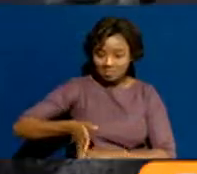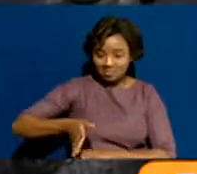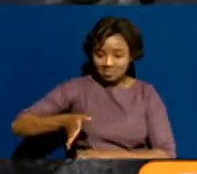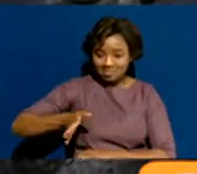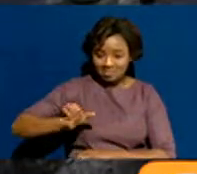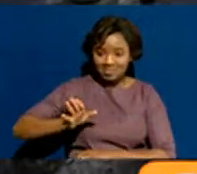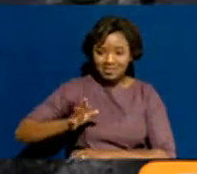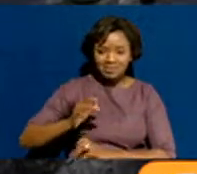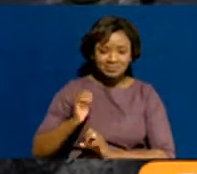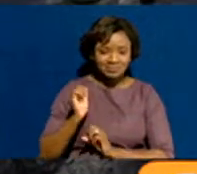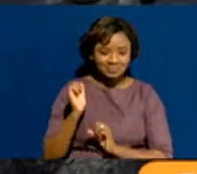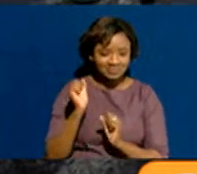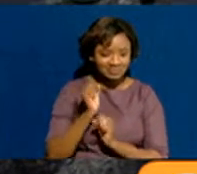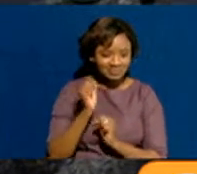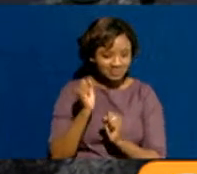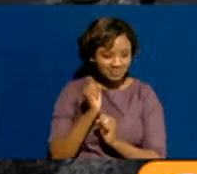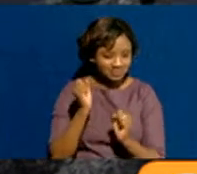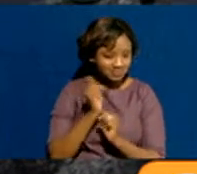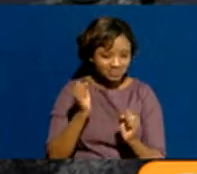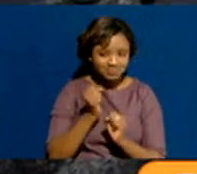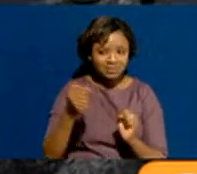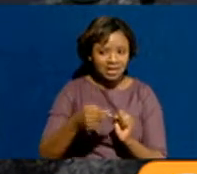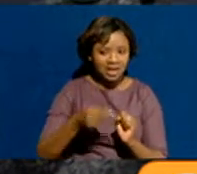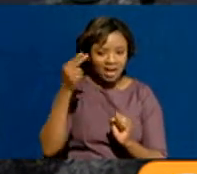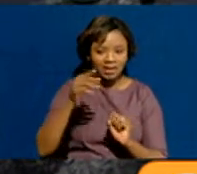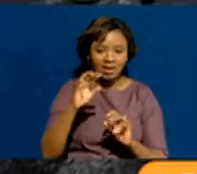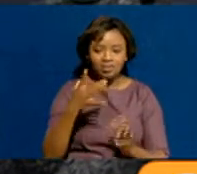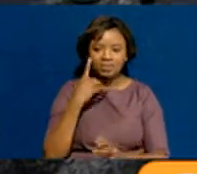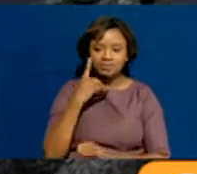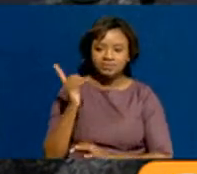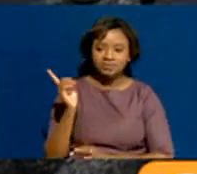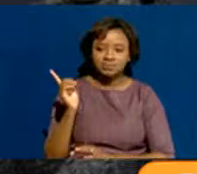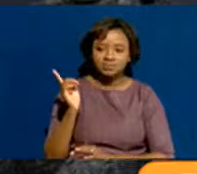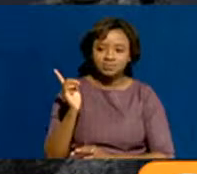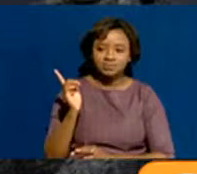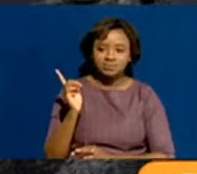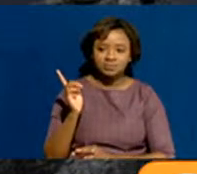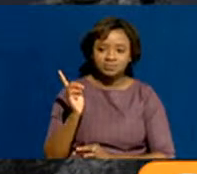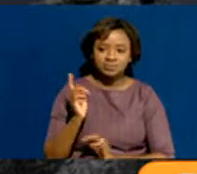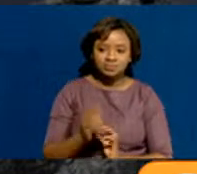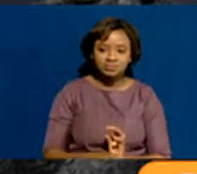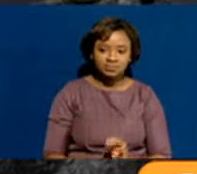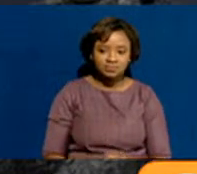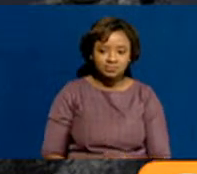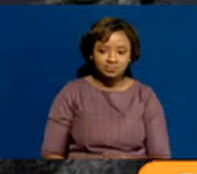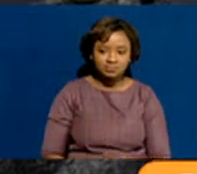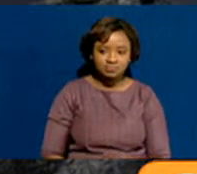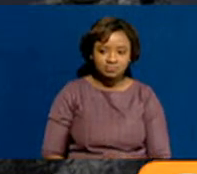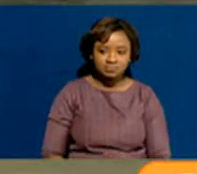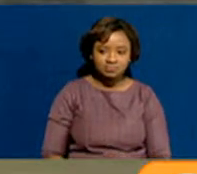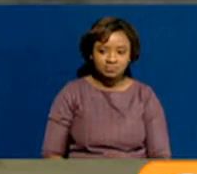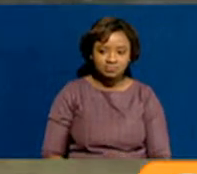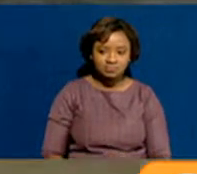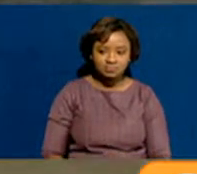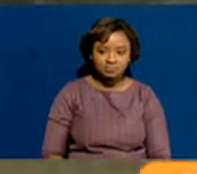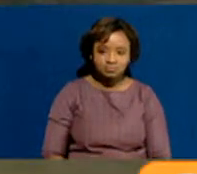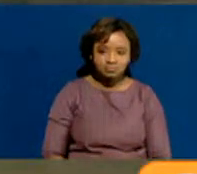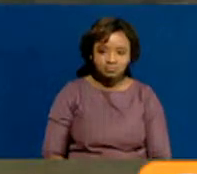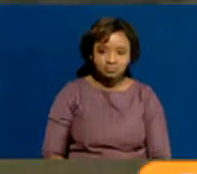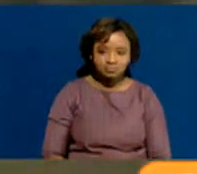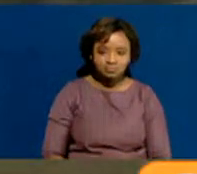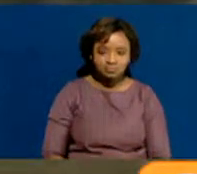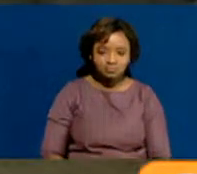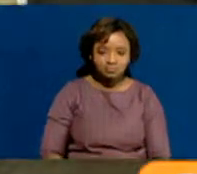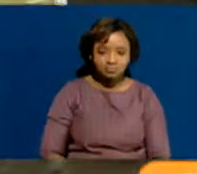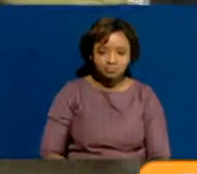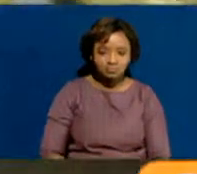and at night, the weather can unpredictably be chilling to the extremes. Information will be tomorrow morning. Now you